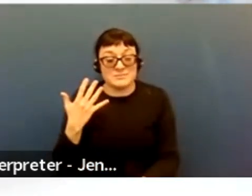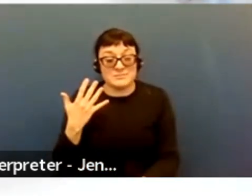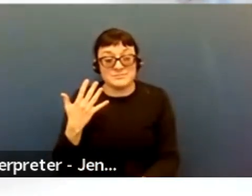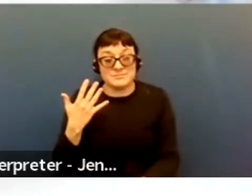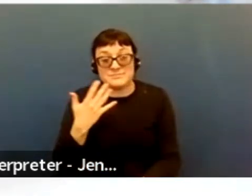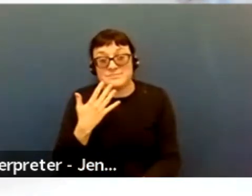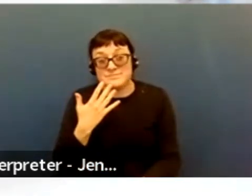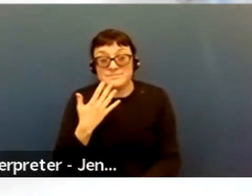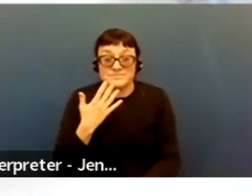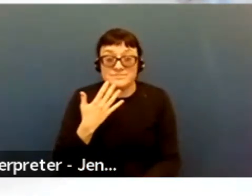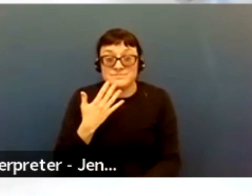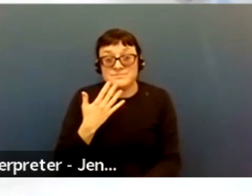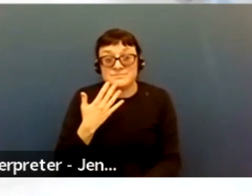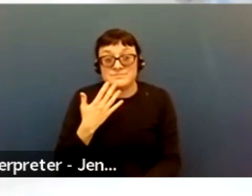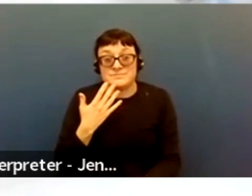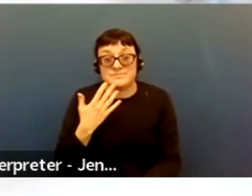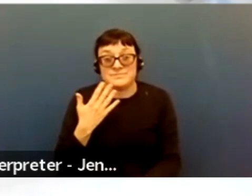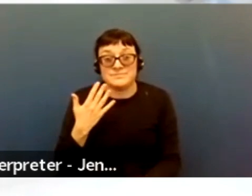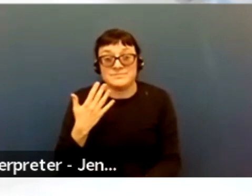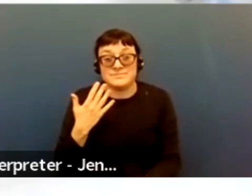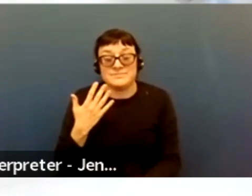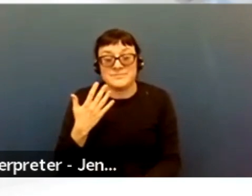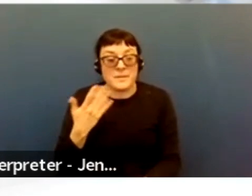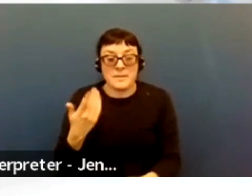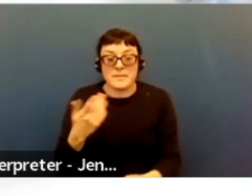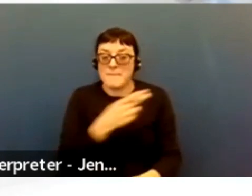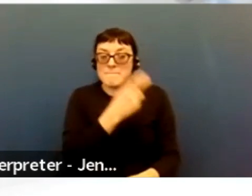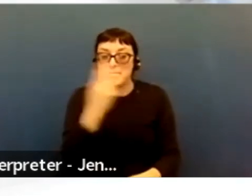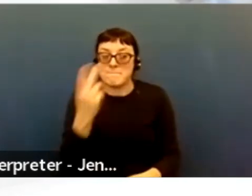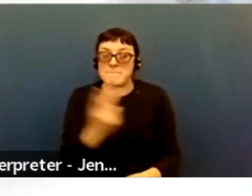who really feel like